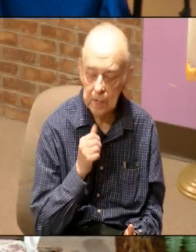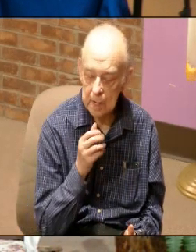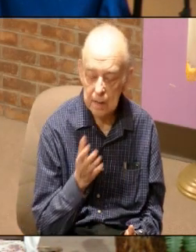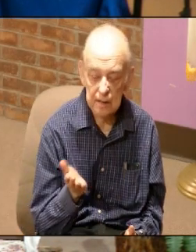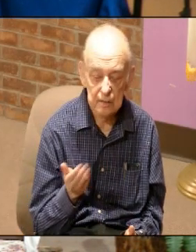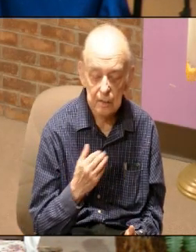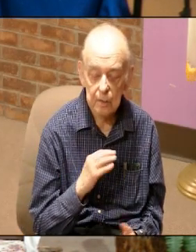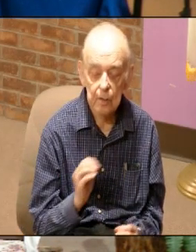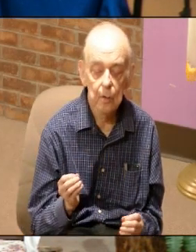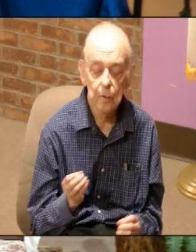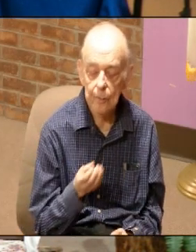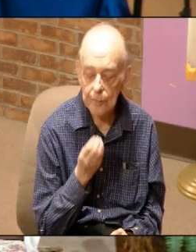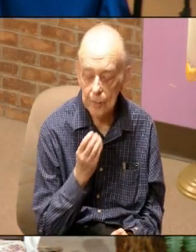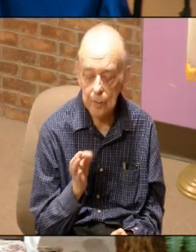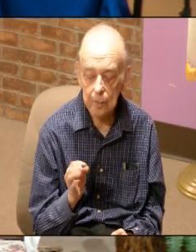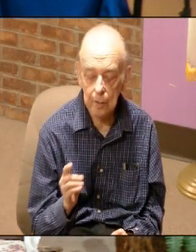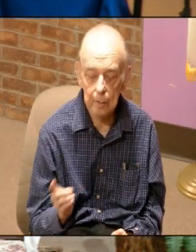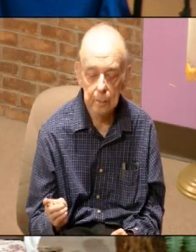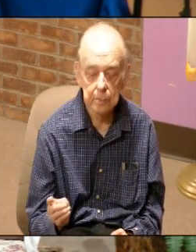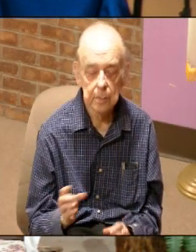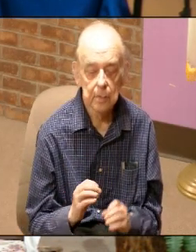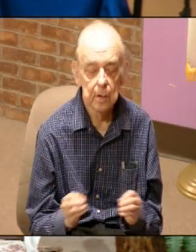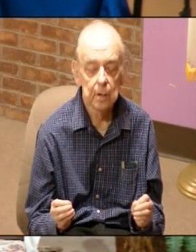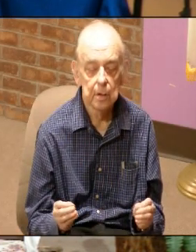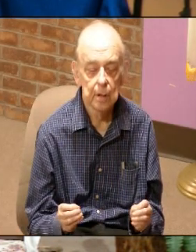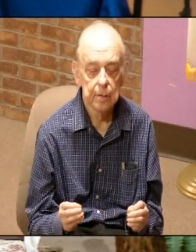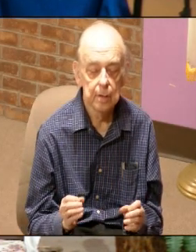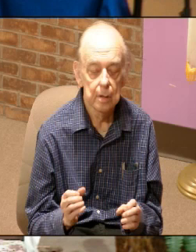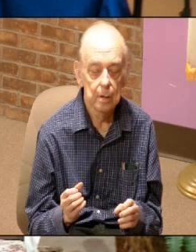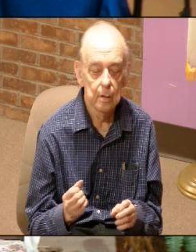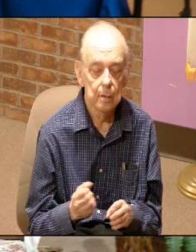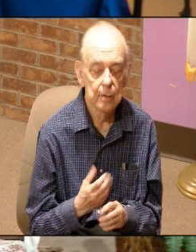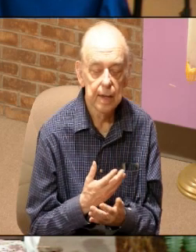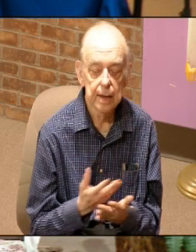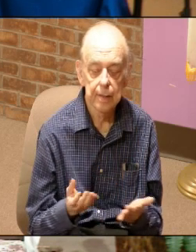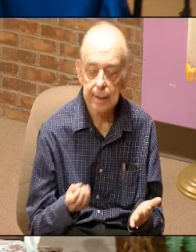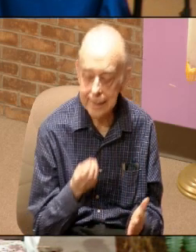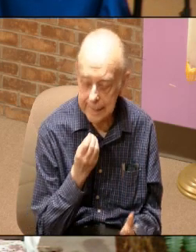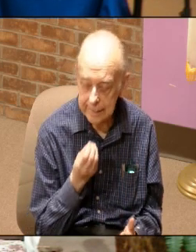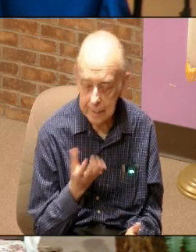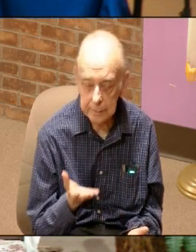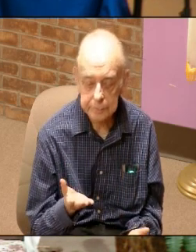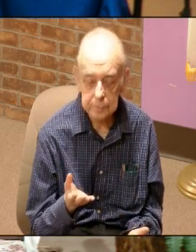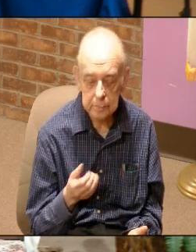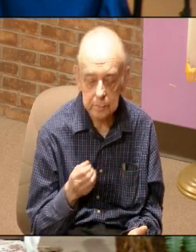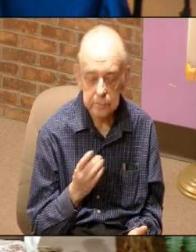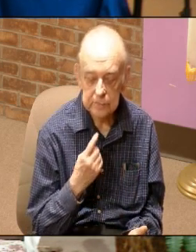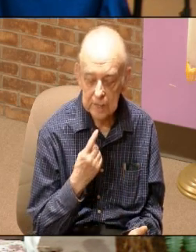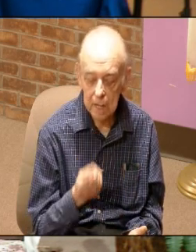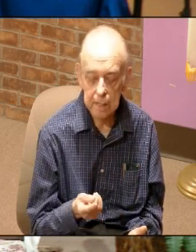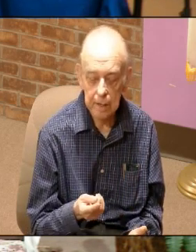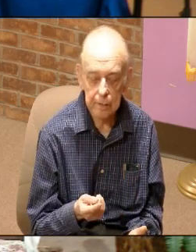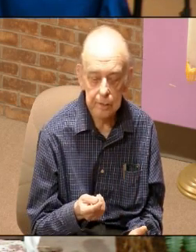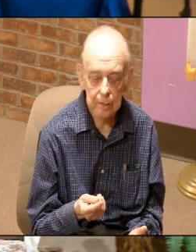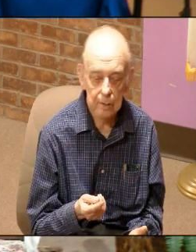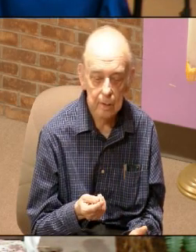food nothing to make anything and so God tells